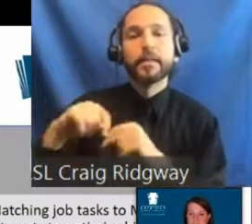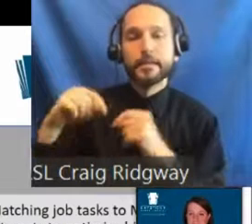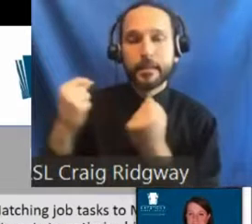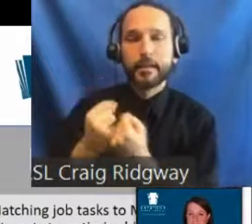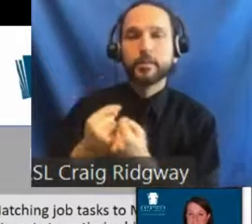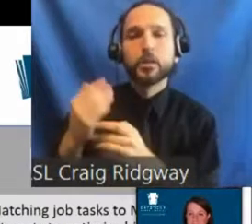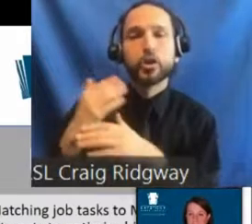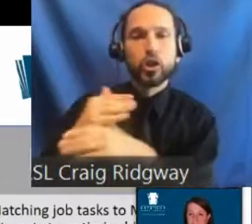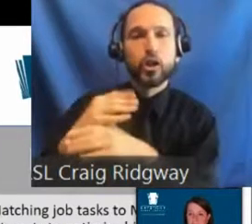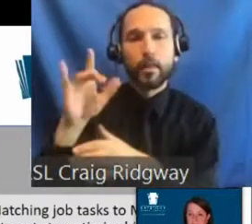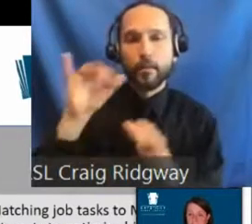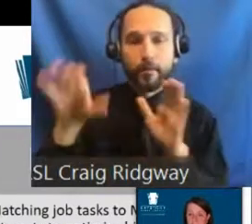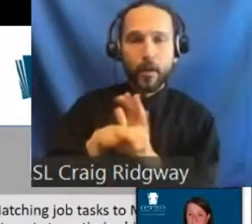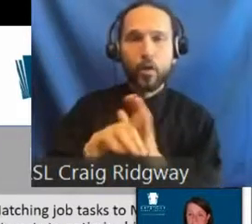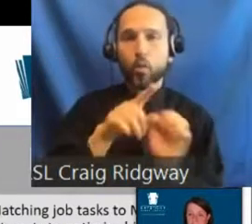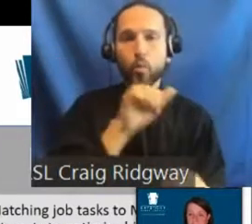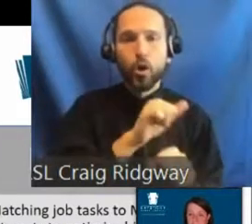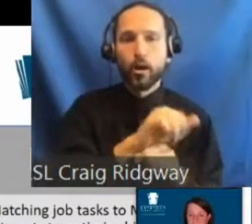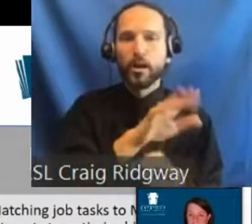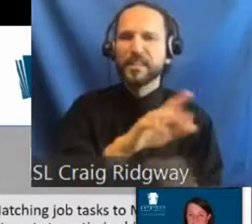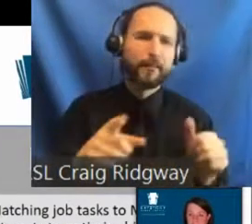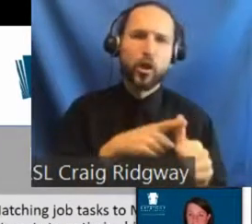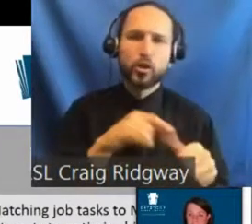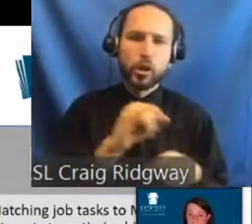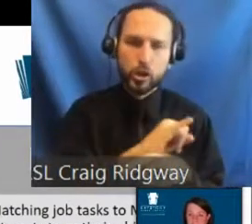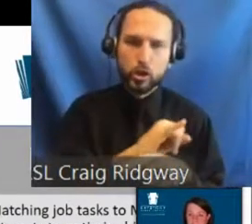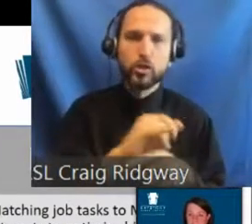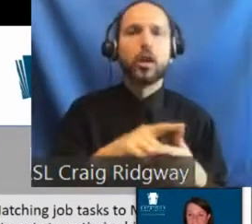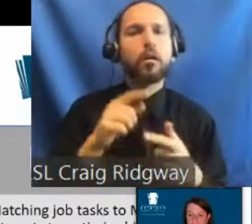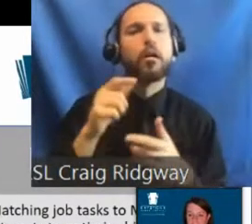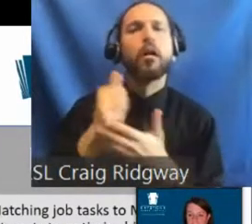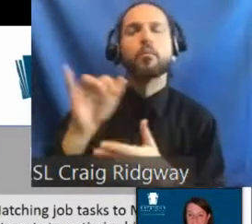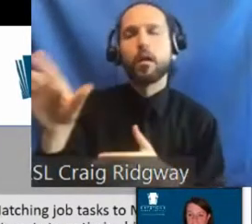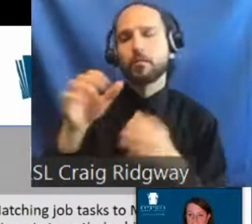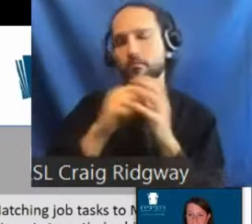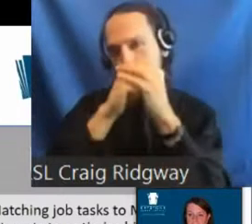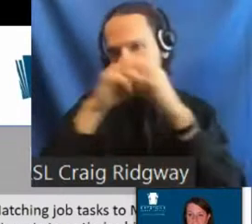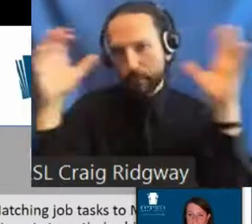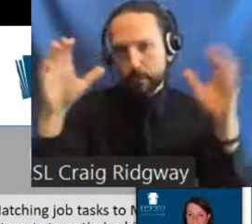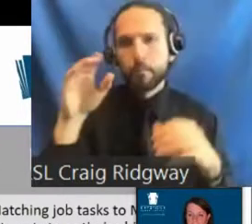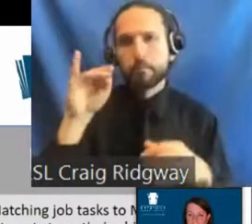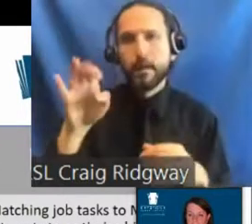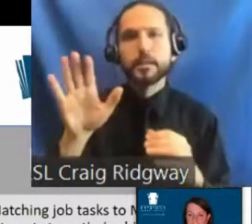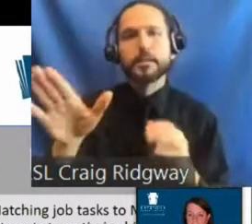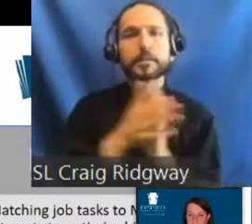photos of Mike working at his first internship to help employers visualize Mike's skills.